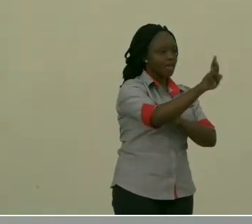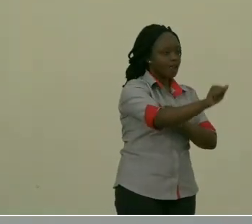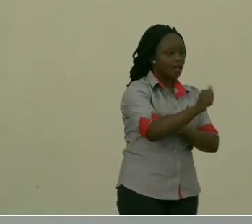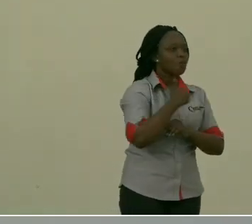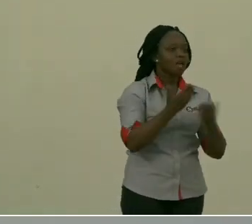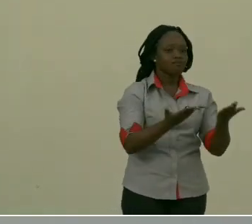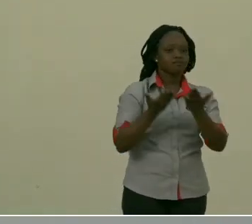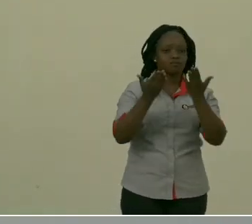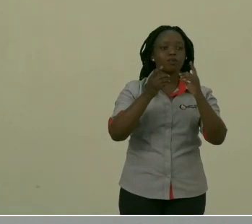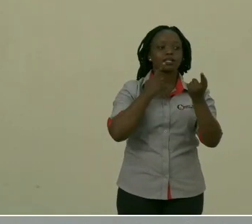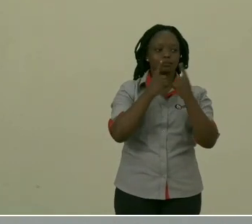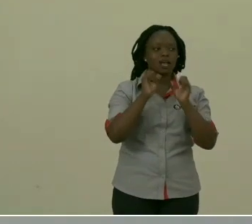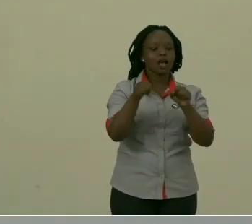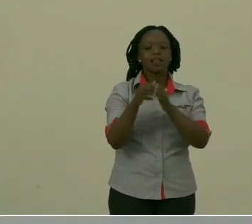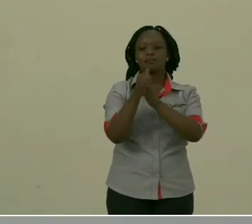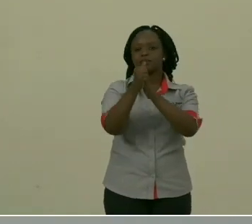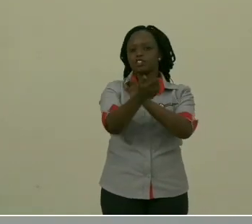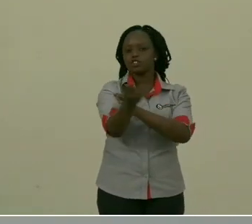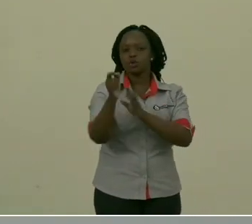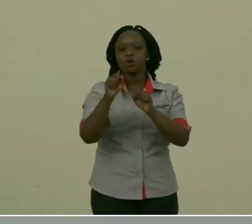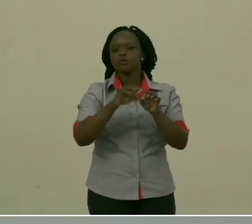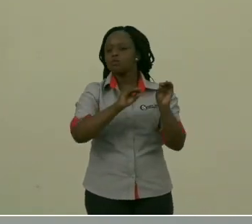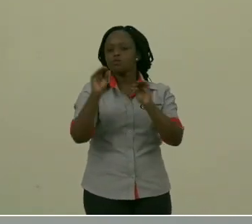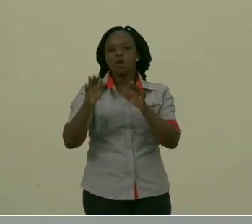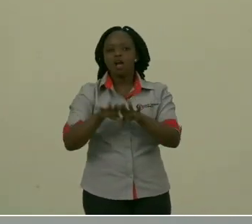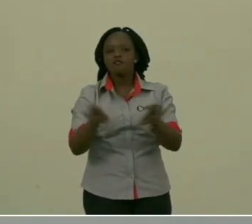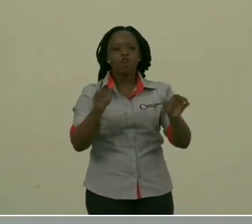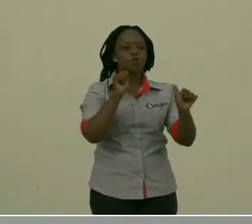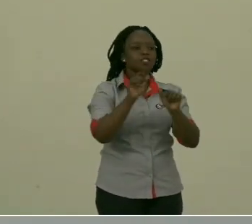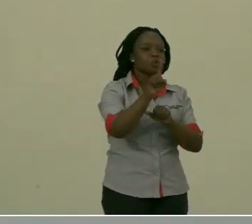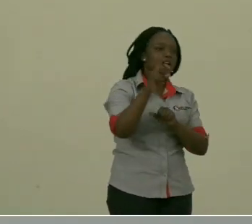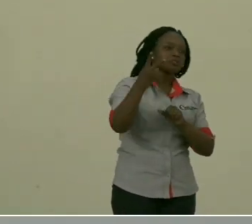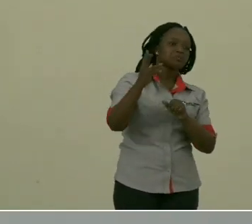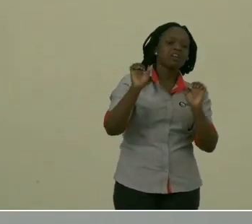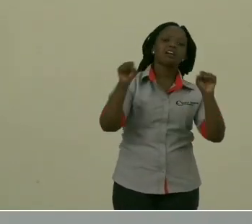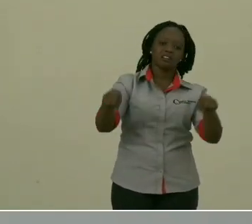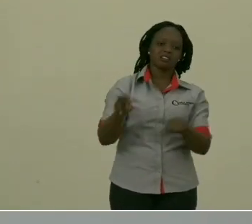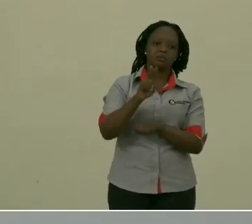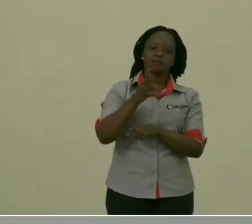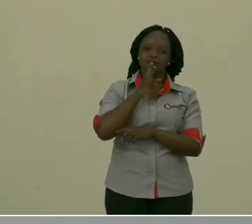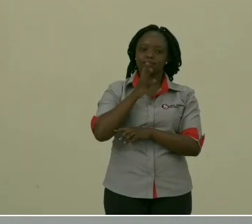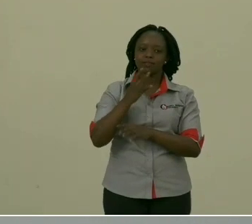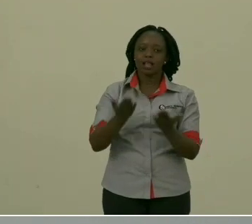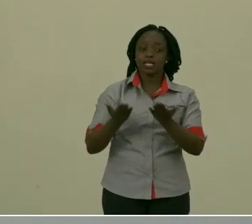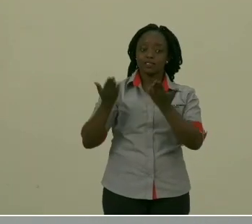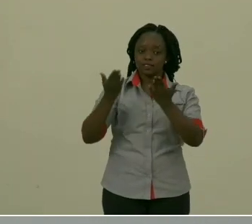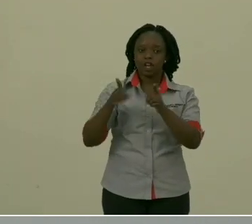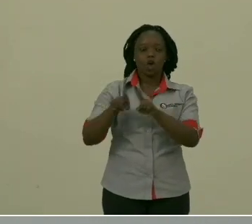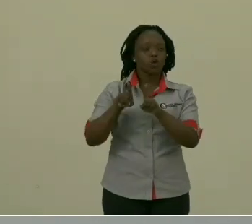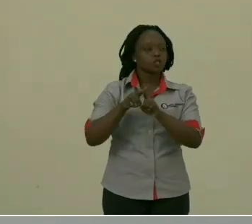talking lifts. So those lifts can guide you to the floor that you want to go. We also have access